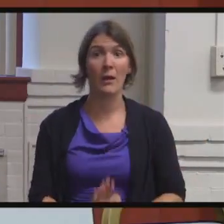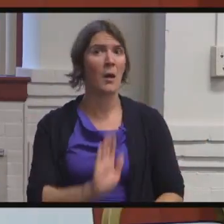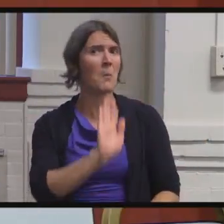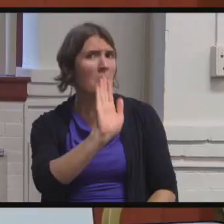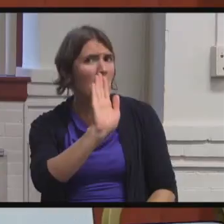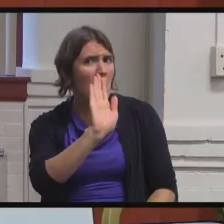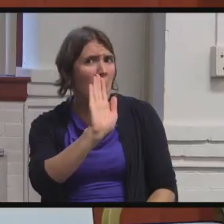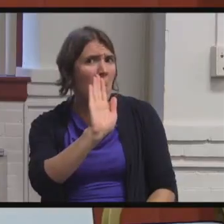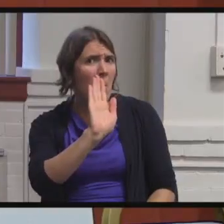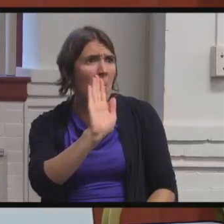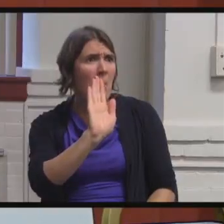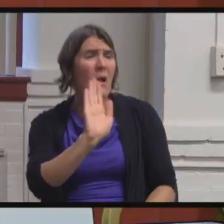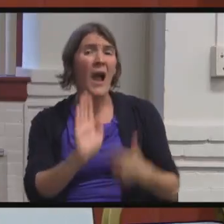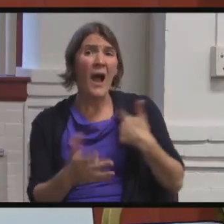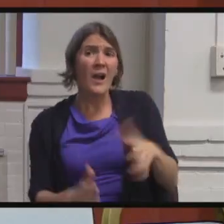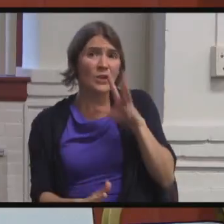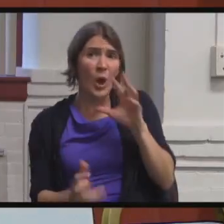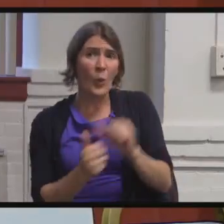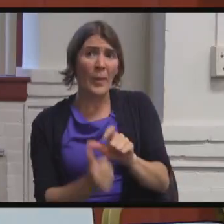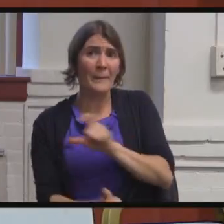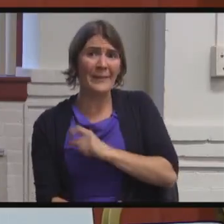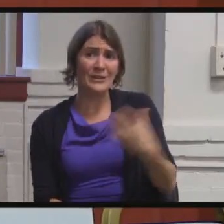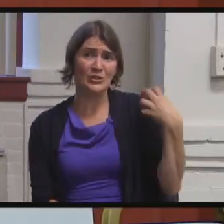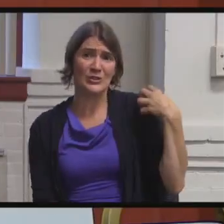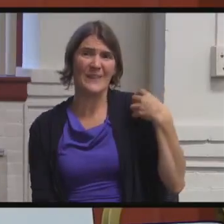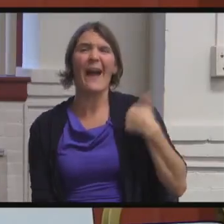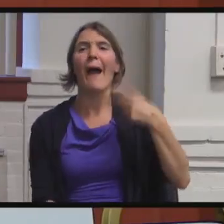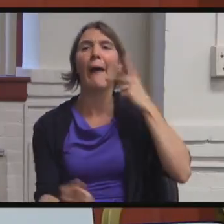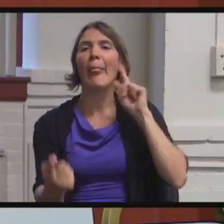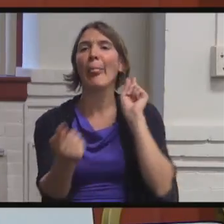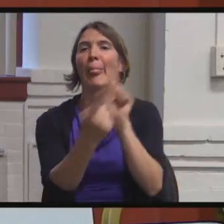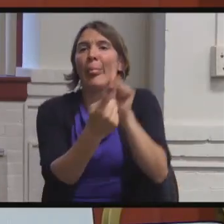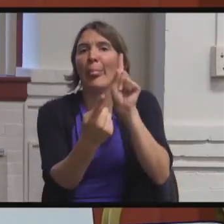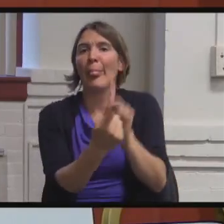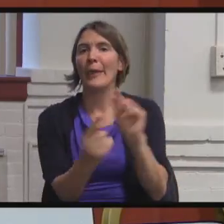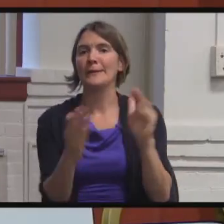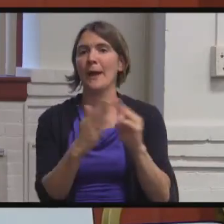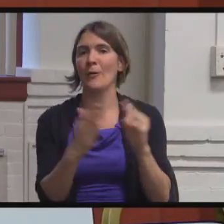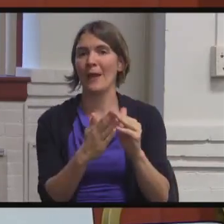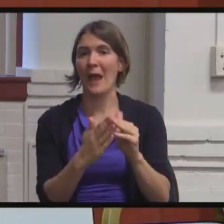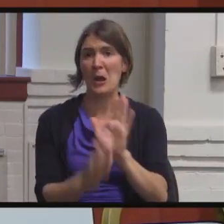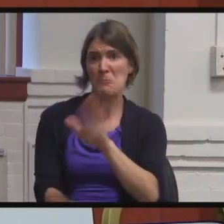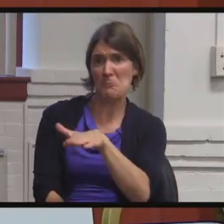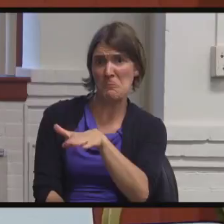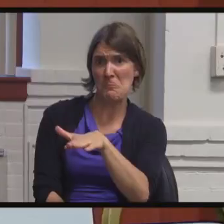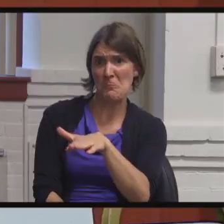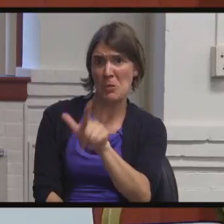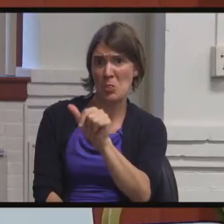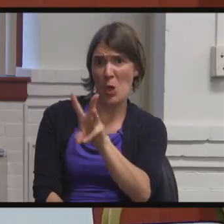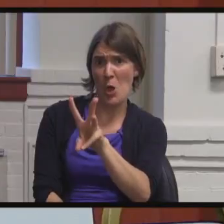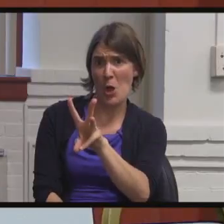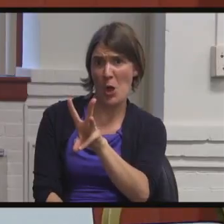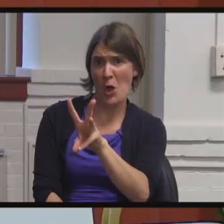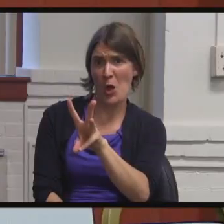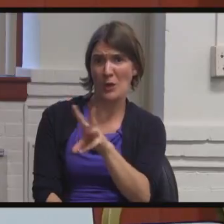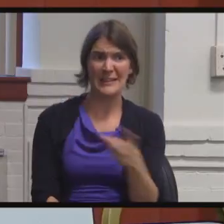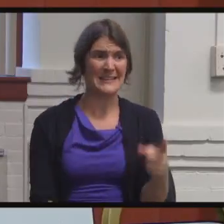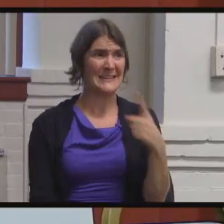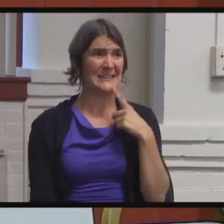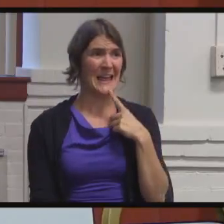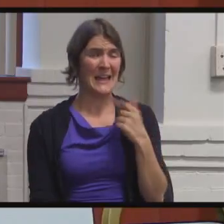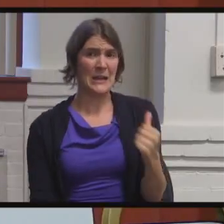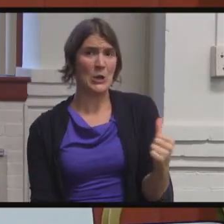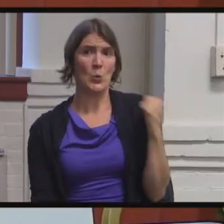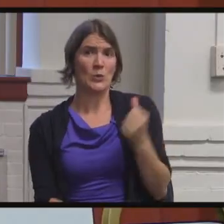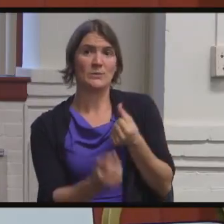To your comment, I did speak with the chief today as I saw him downtown, and he said he wouldn't be on board with a